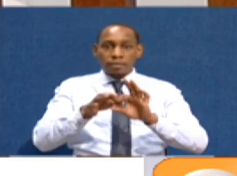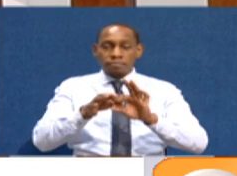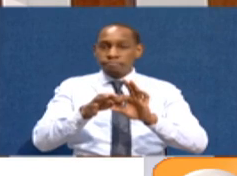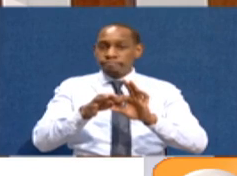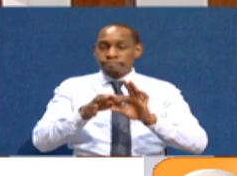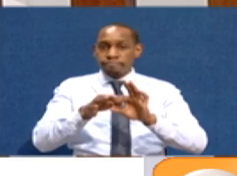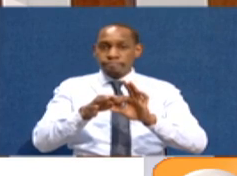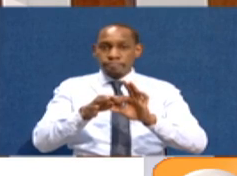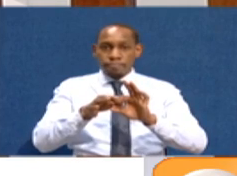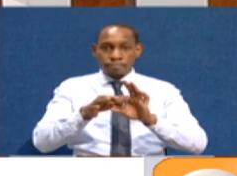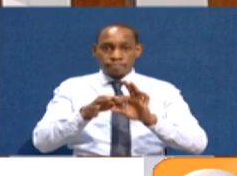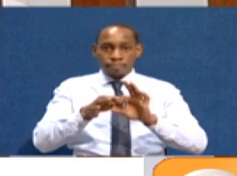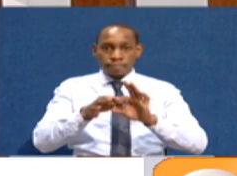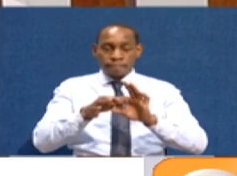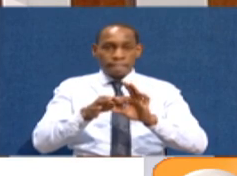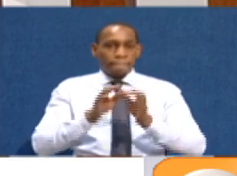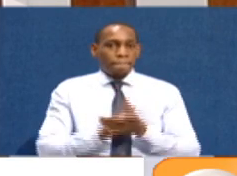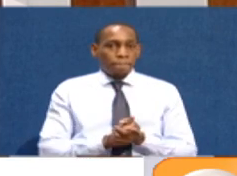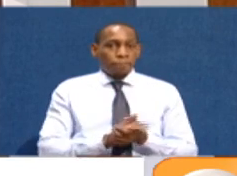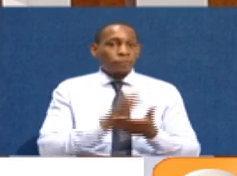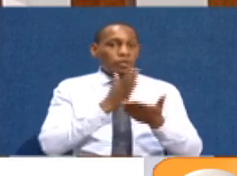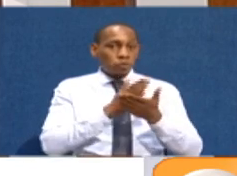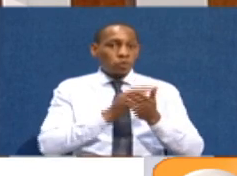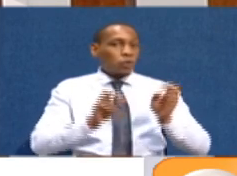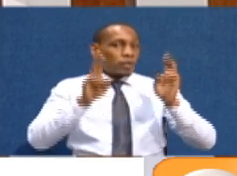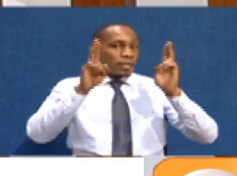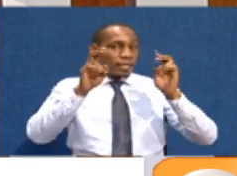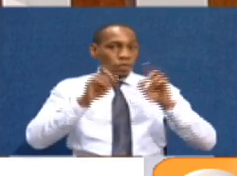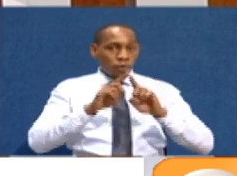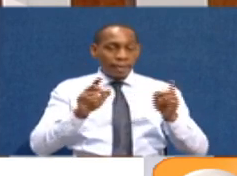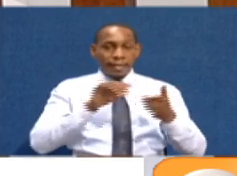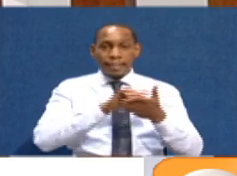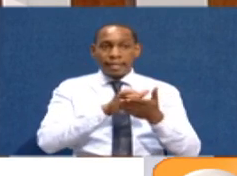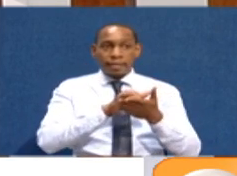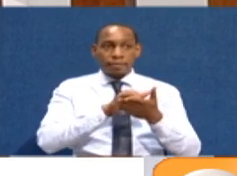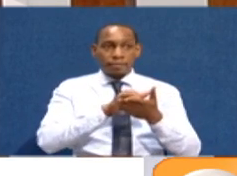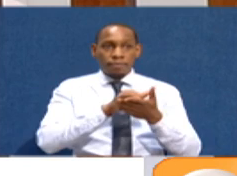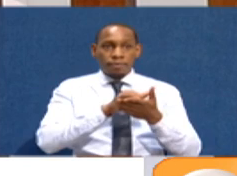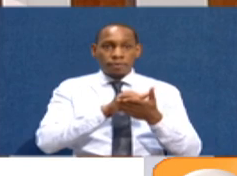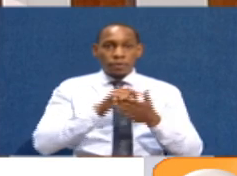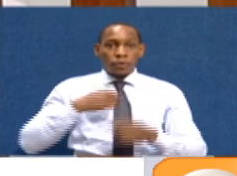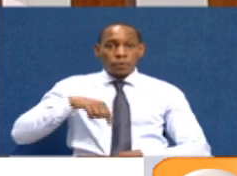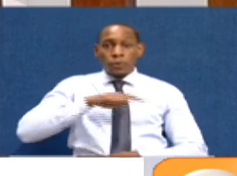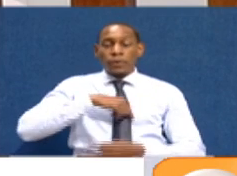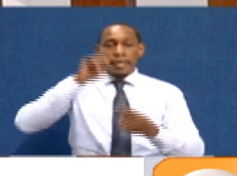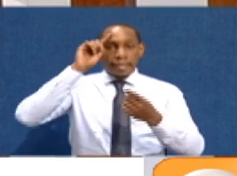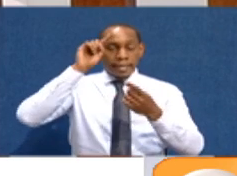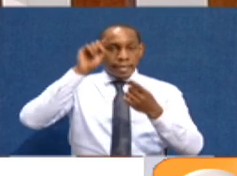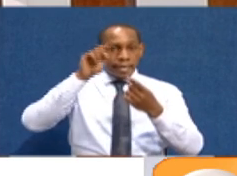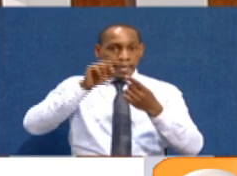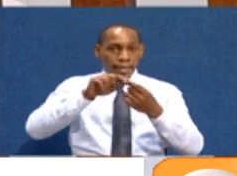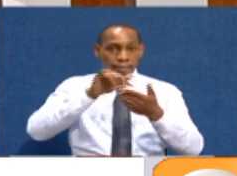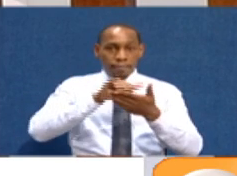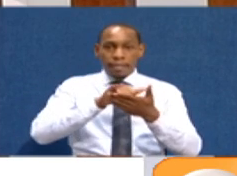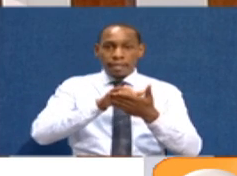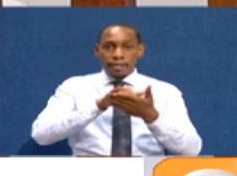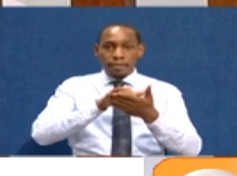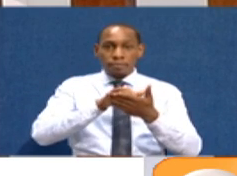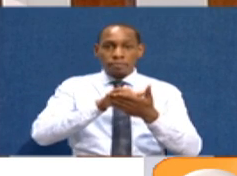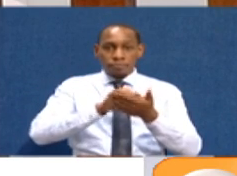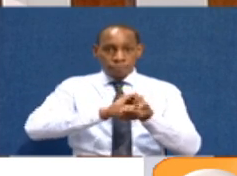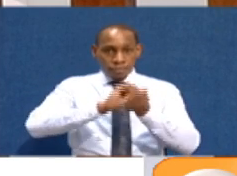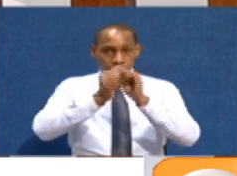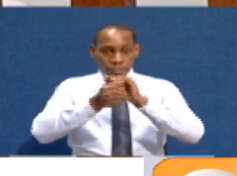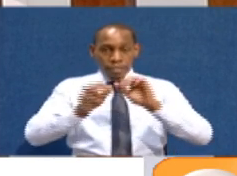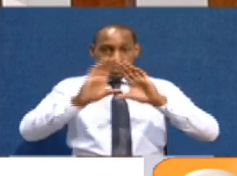And it's definitely an issue, but one that we are purposed to at least leave the world a better